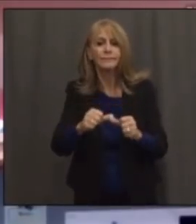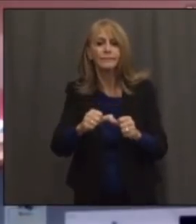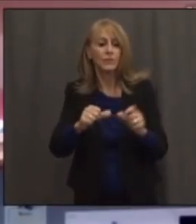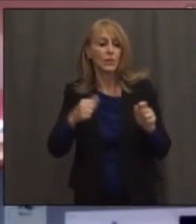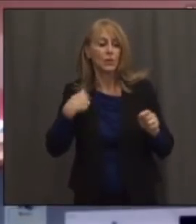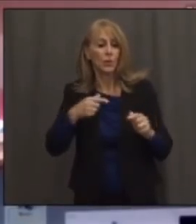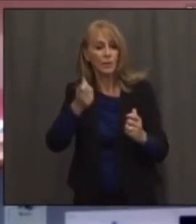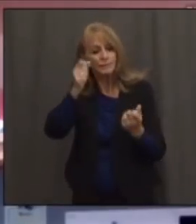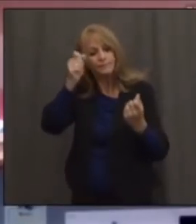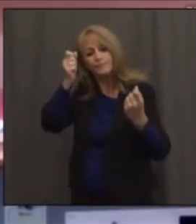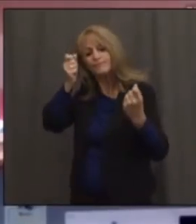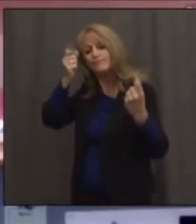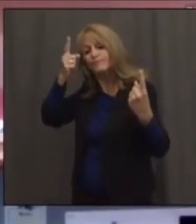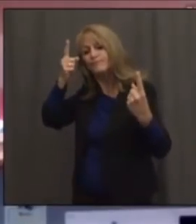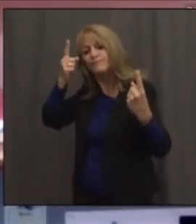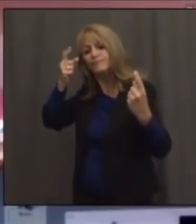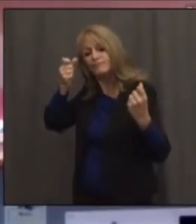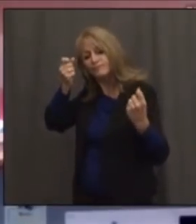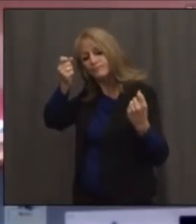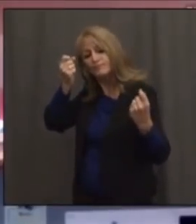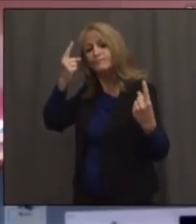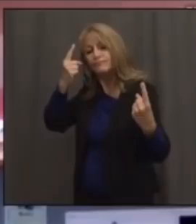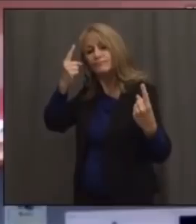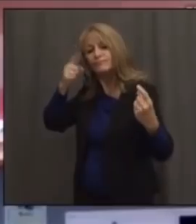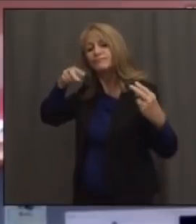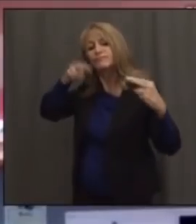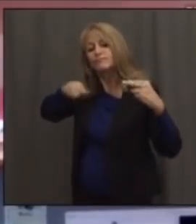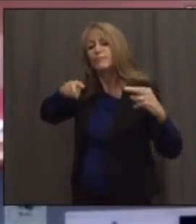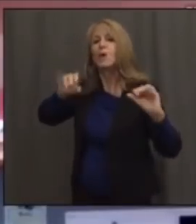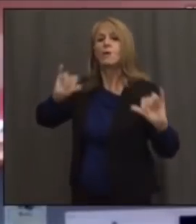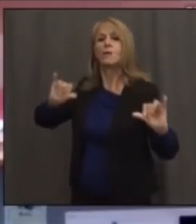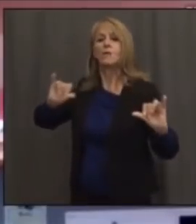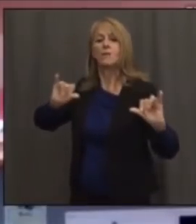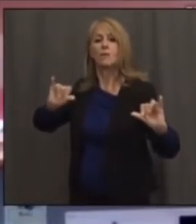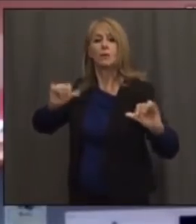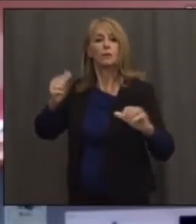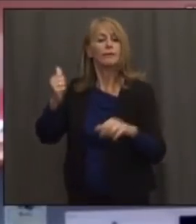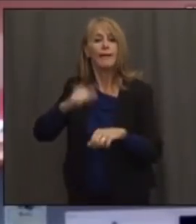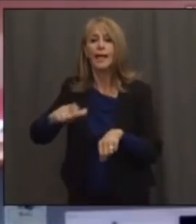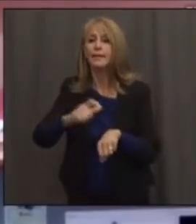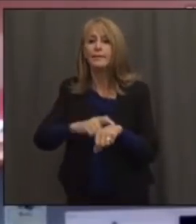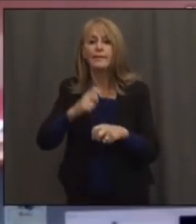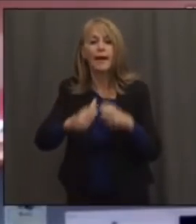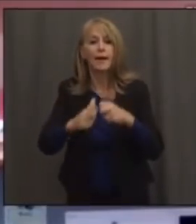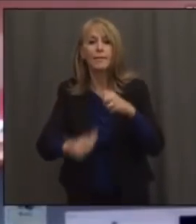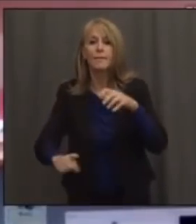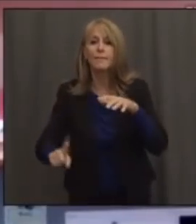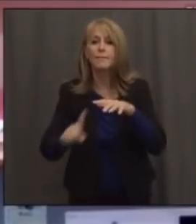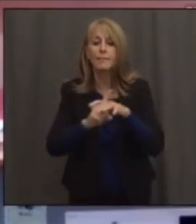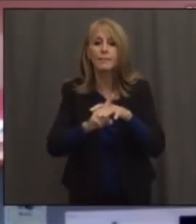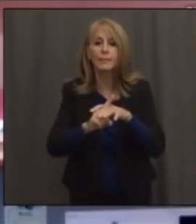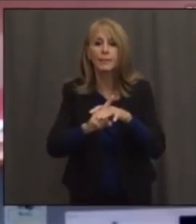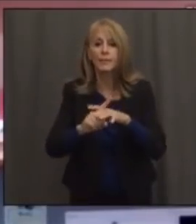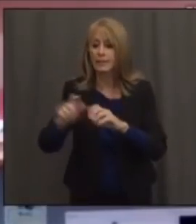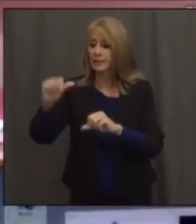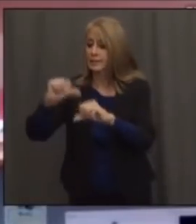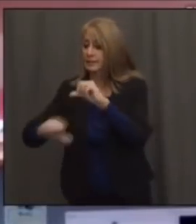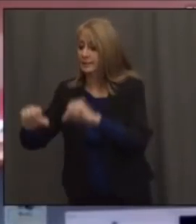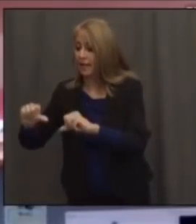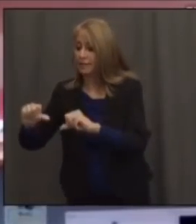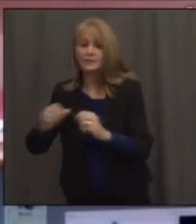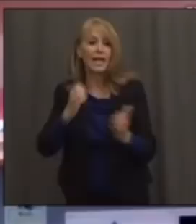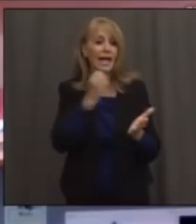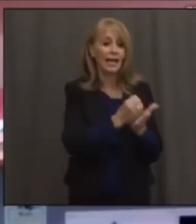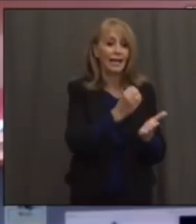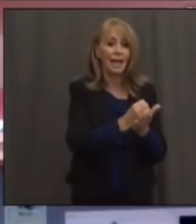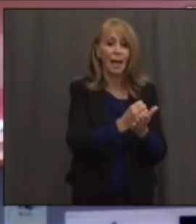each other's perspective. And that's a big learning going forward. Anytime we have an issue, the science and the economics part have to